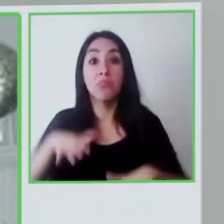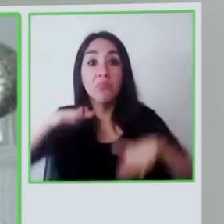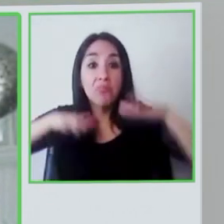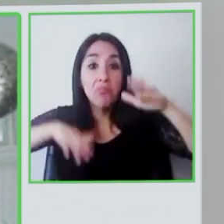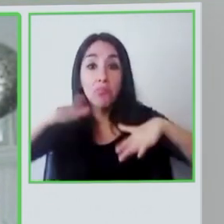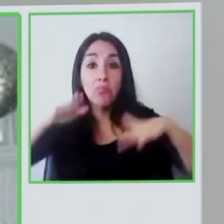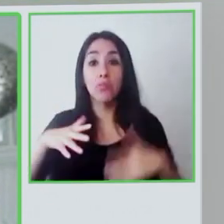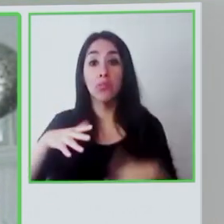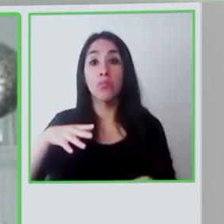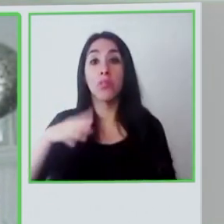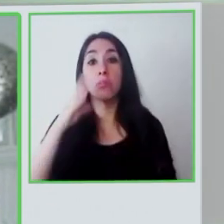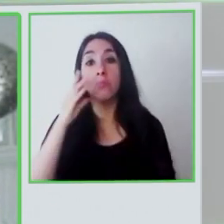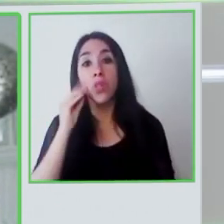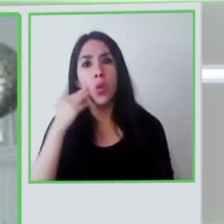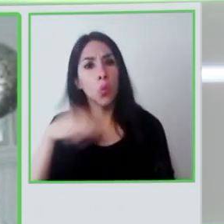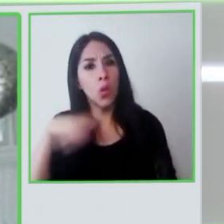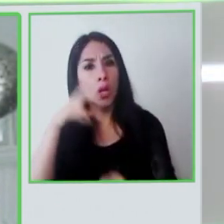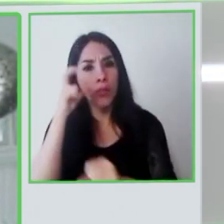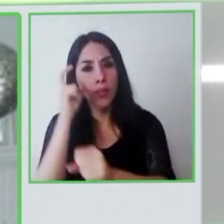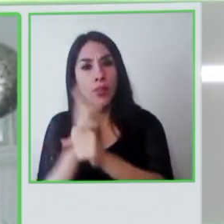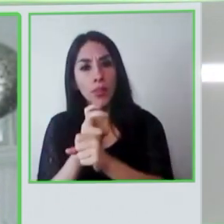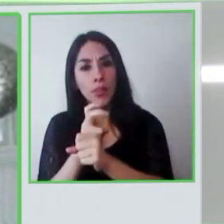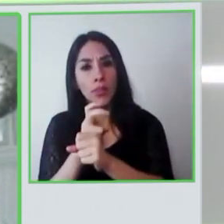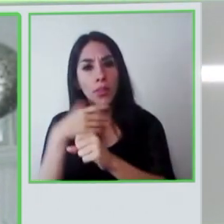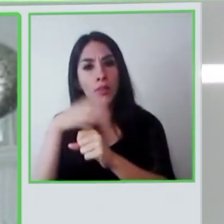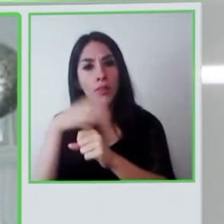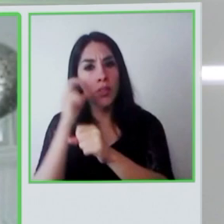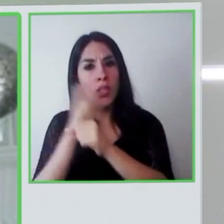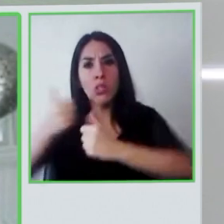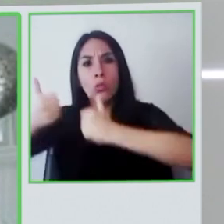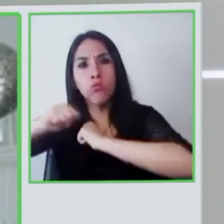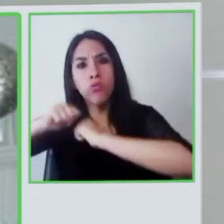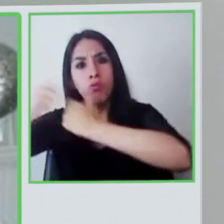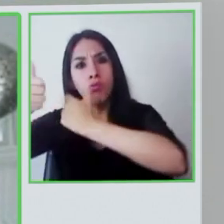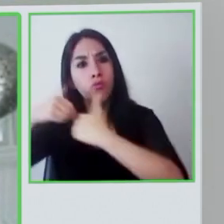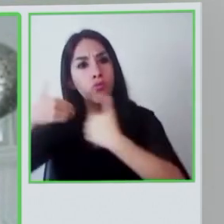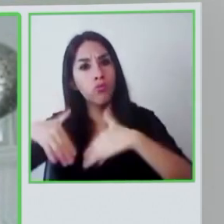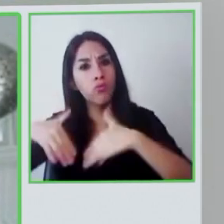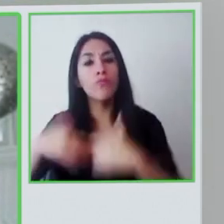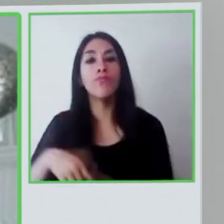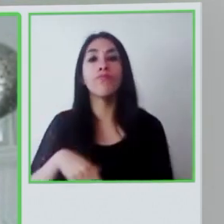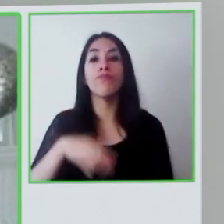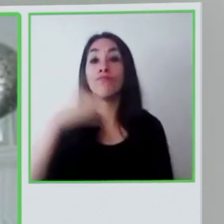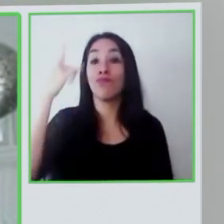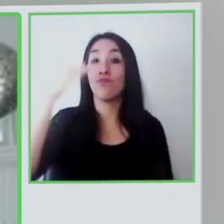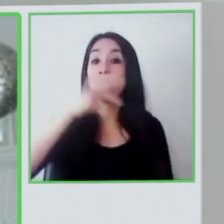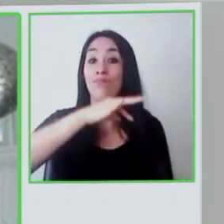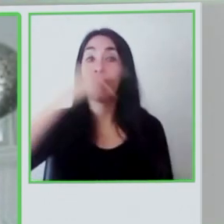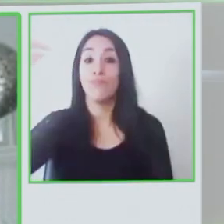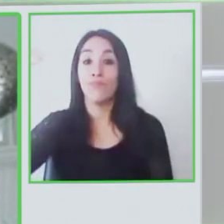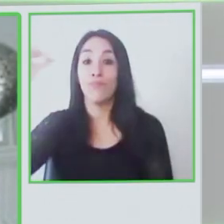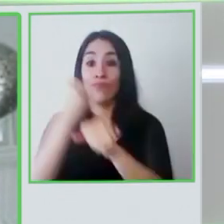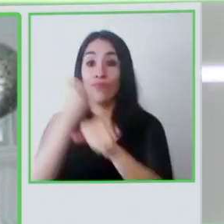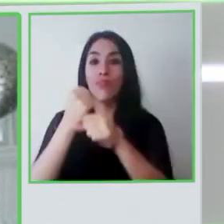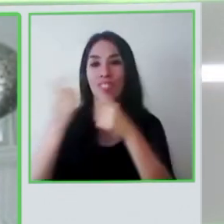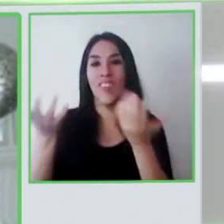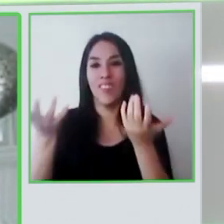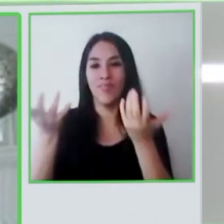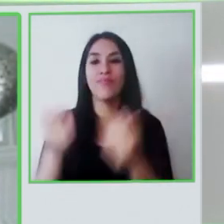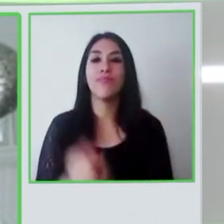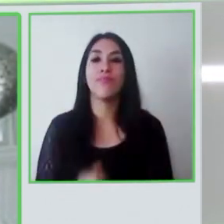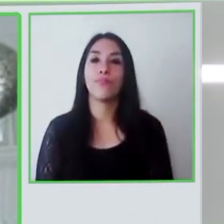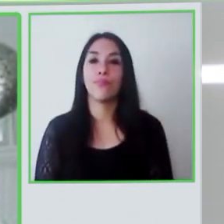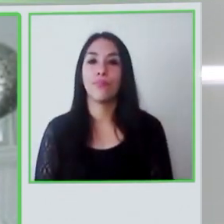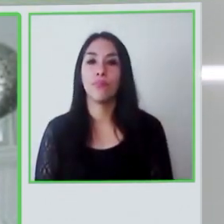a little bit defiant, challenging, but we've encountered a way to manage it with a new identity.